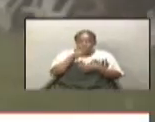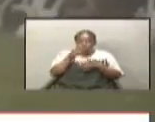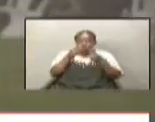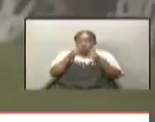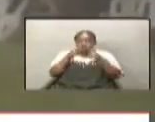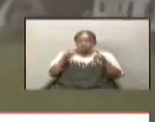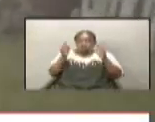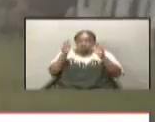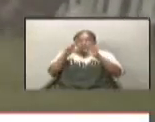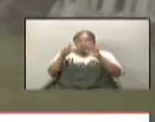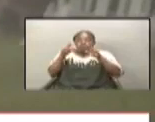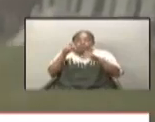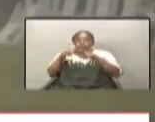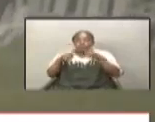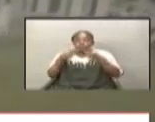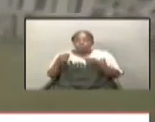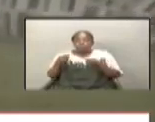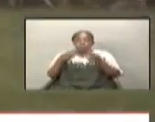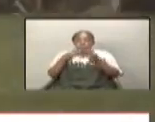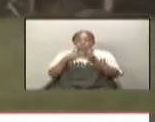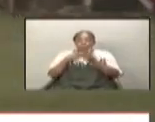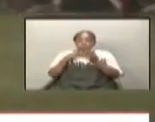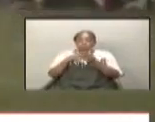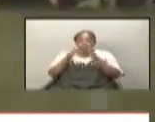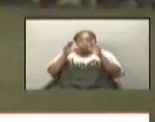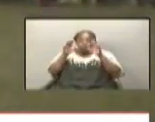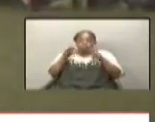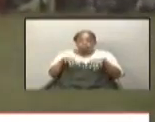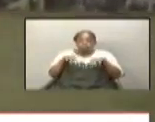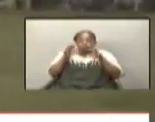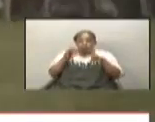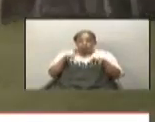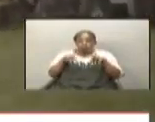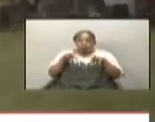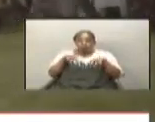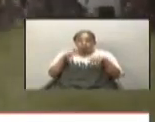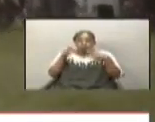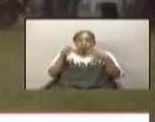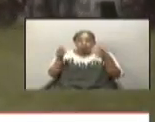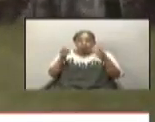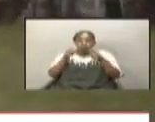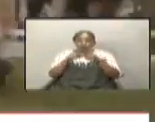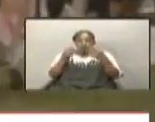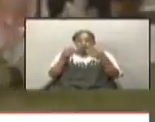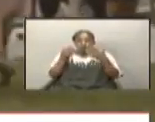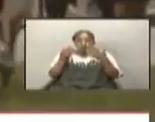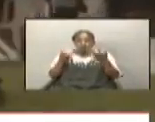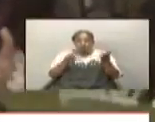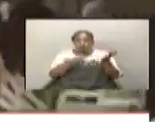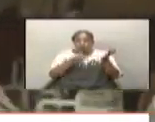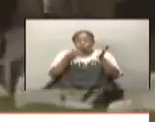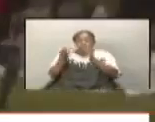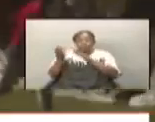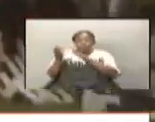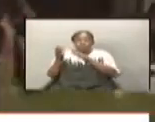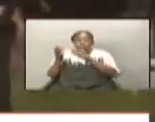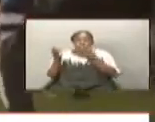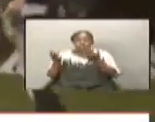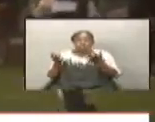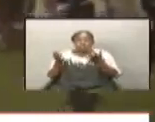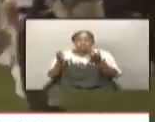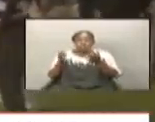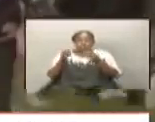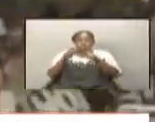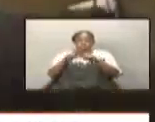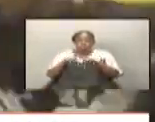Chokango mukolo kugenda mu maso batataganyiziddwa ekire ky'enkuba omubadde mbuyaga esitudde woima n'okusuula